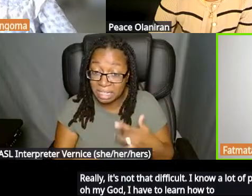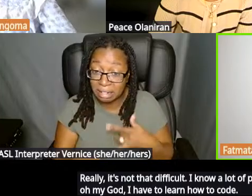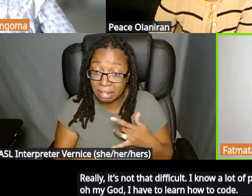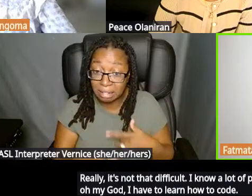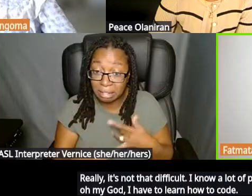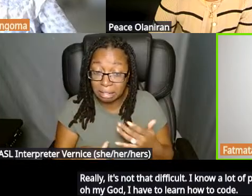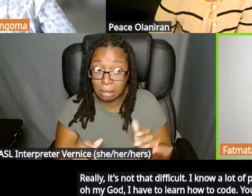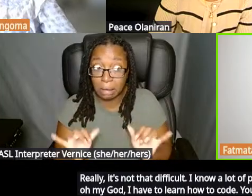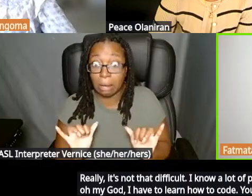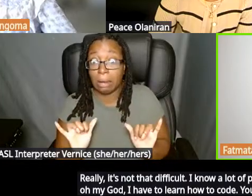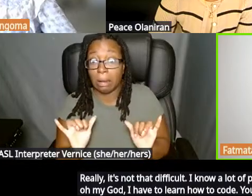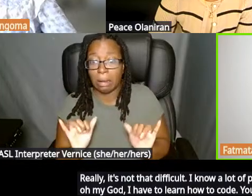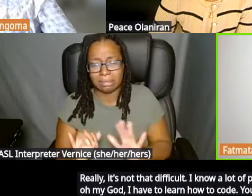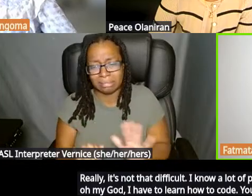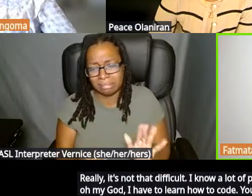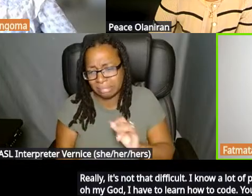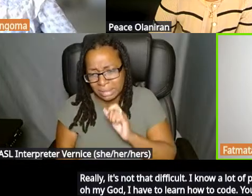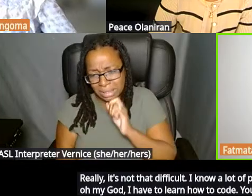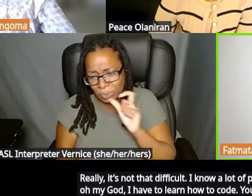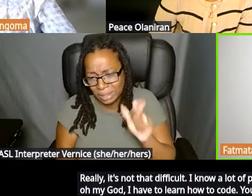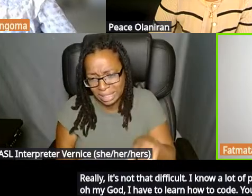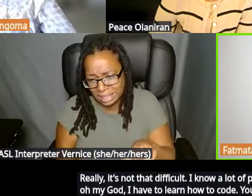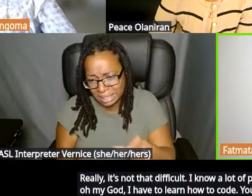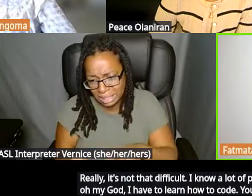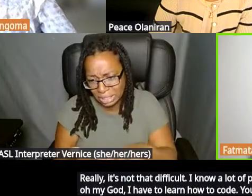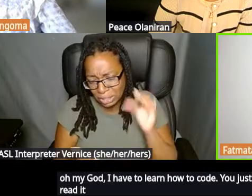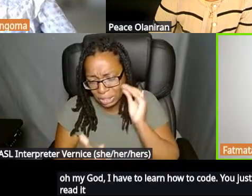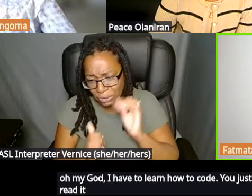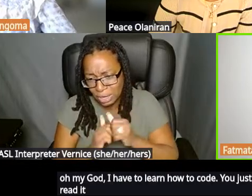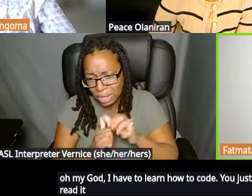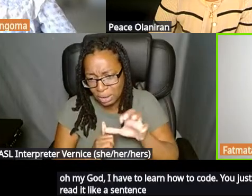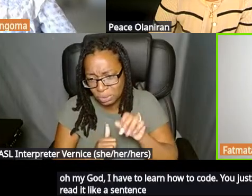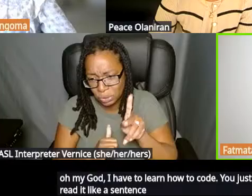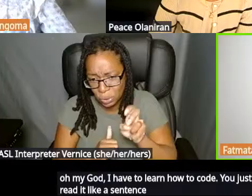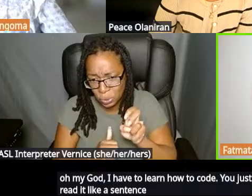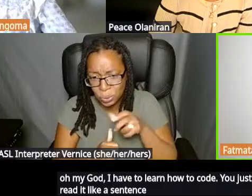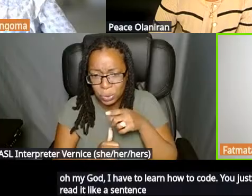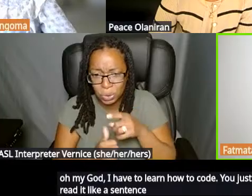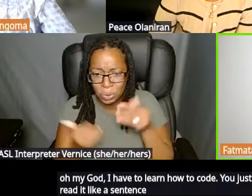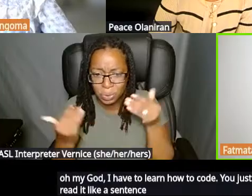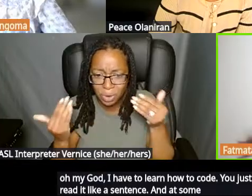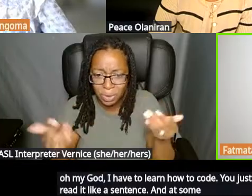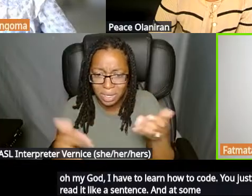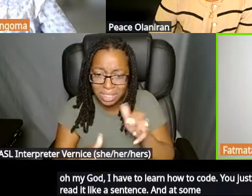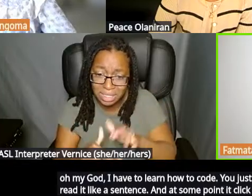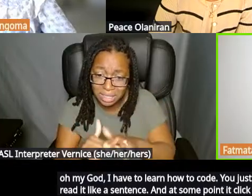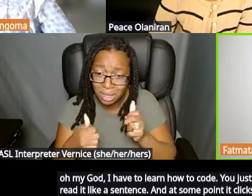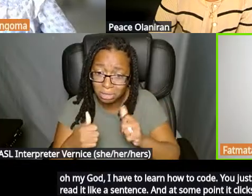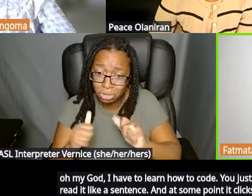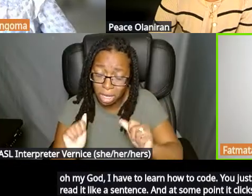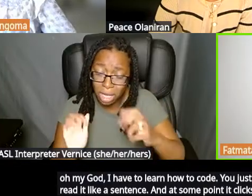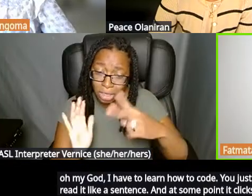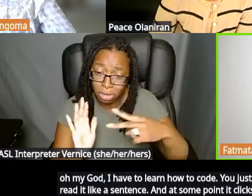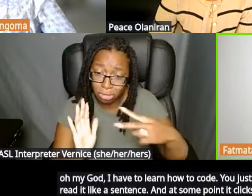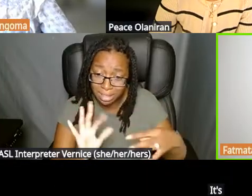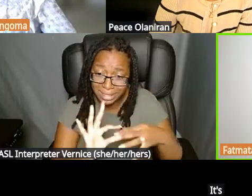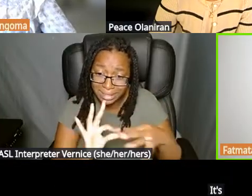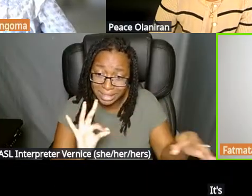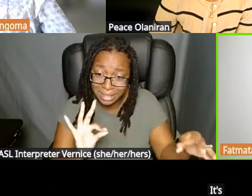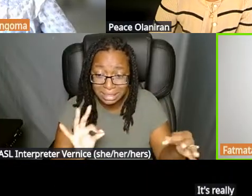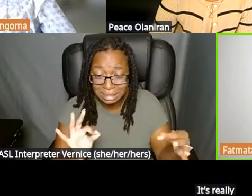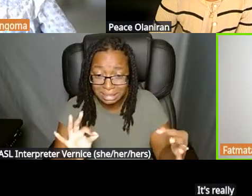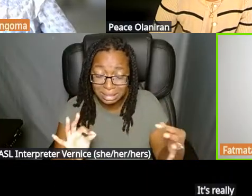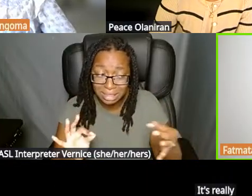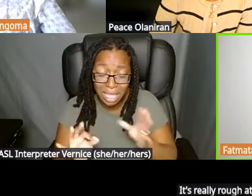just sit down and you just try and read it like a sentence, and at some point it clicks. It's really rough at